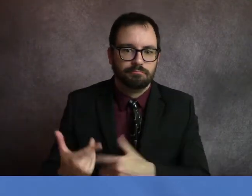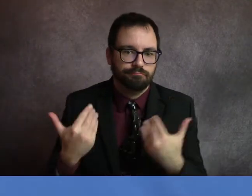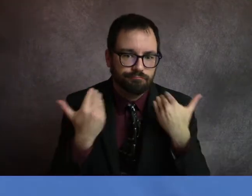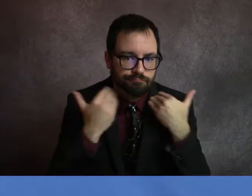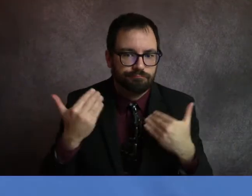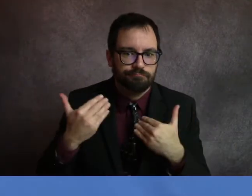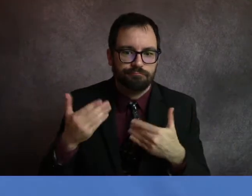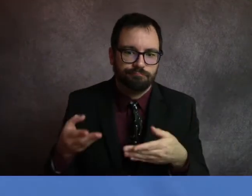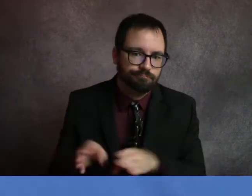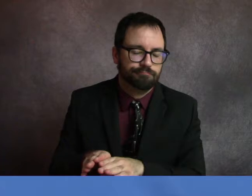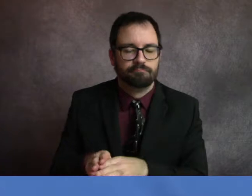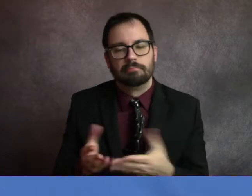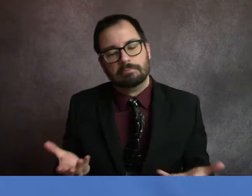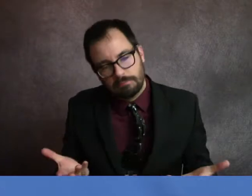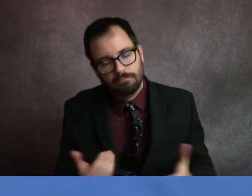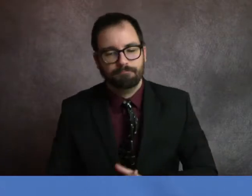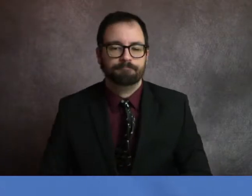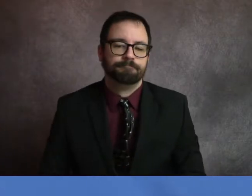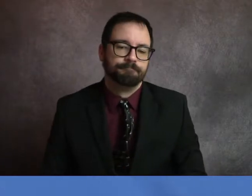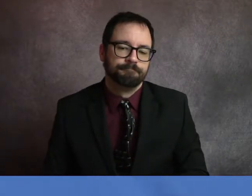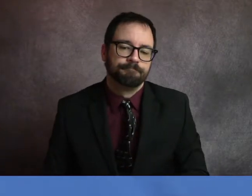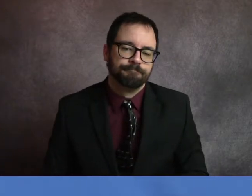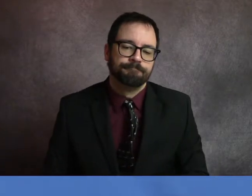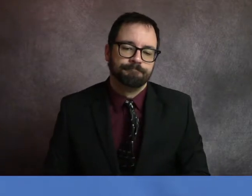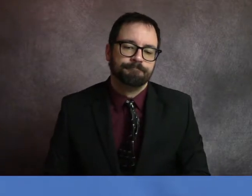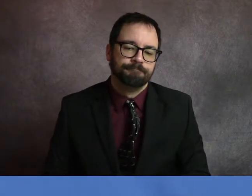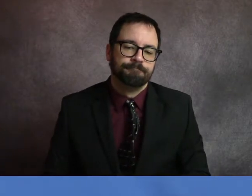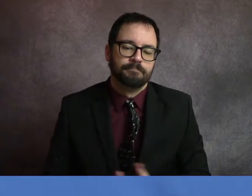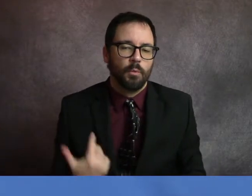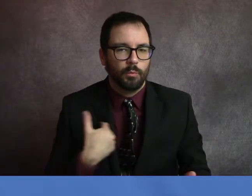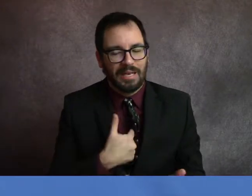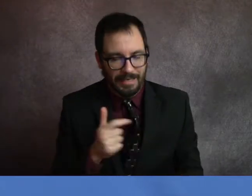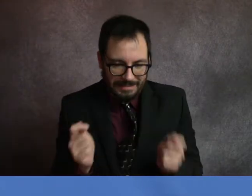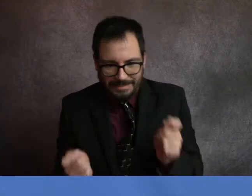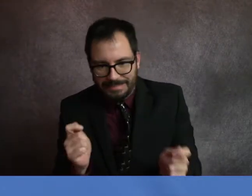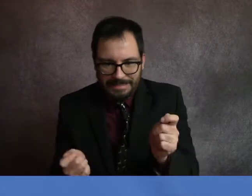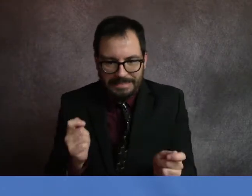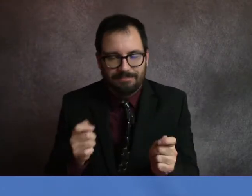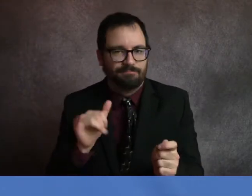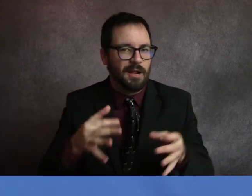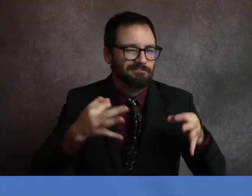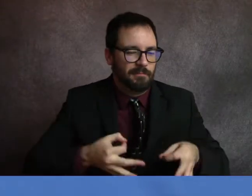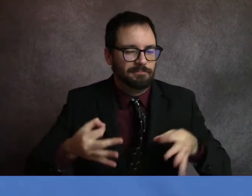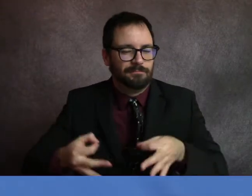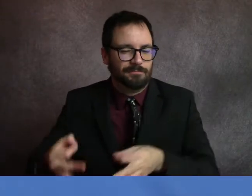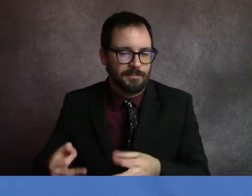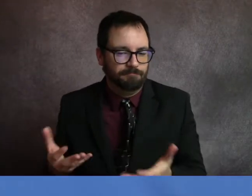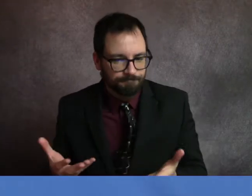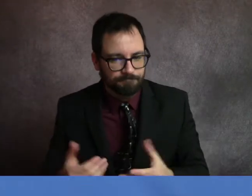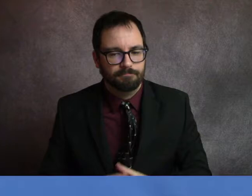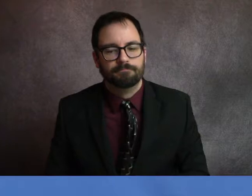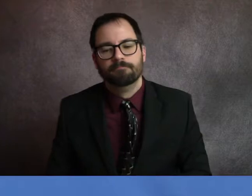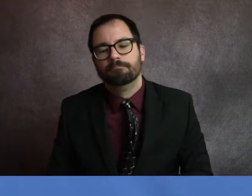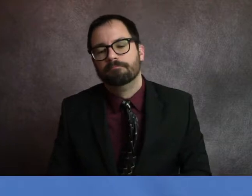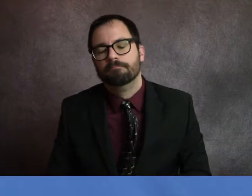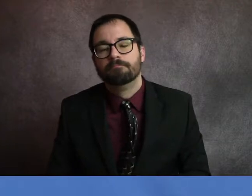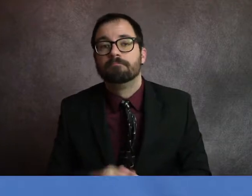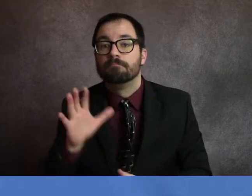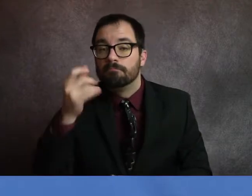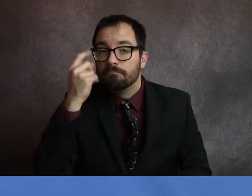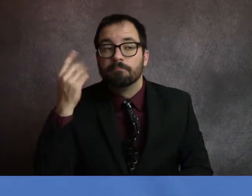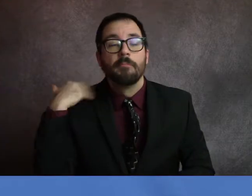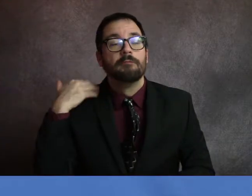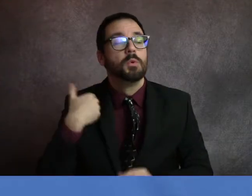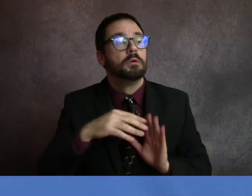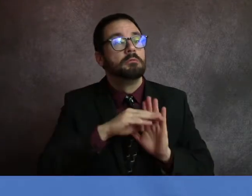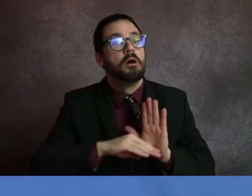with additional restriction. We are restricting bar seating to special approvals, as I mentioned, and we are increasing enforcement of all